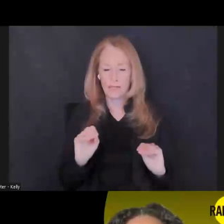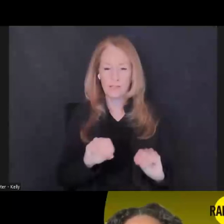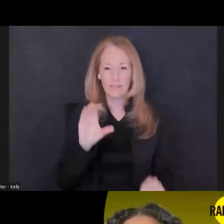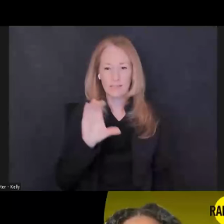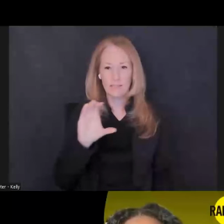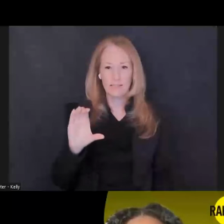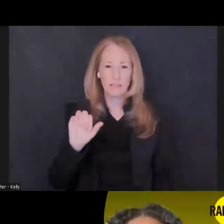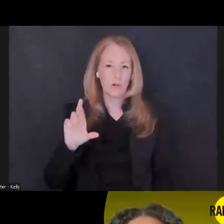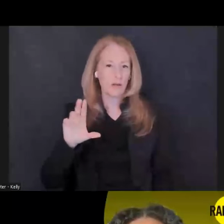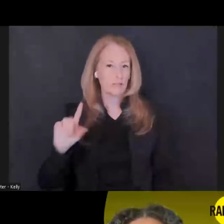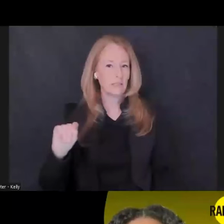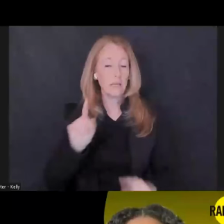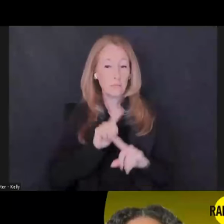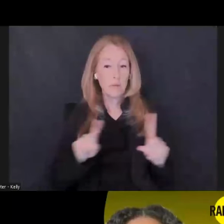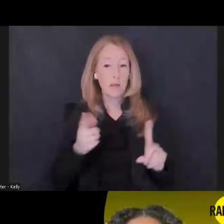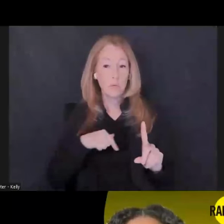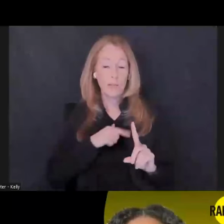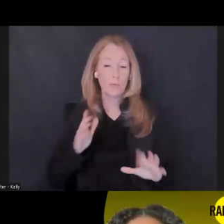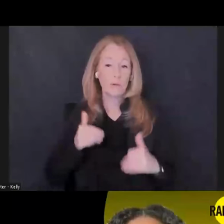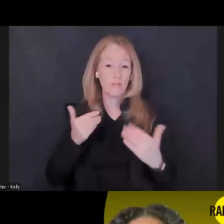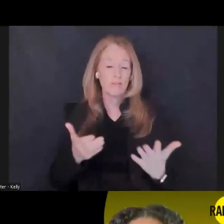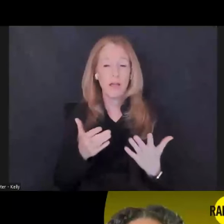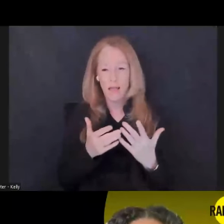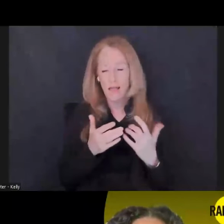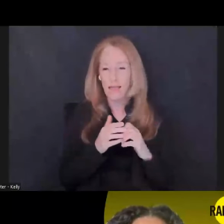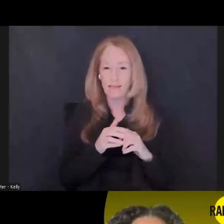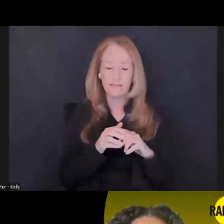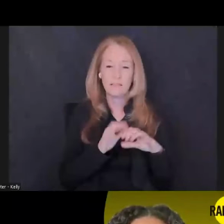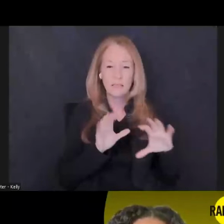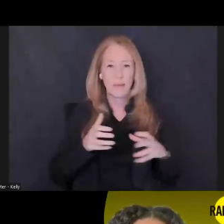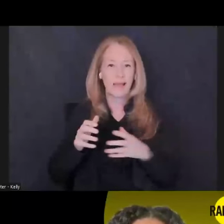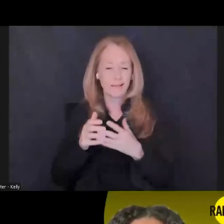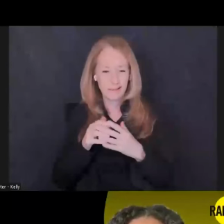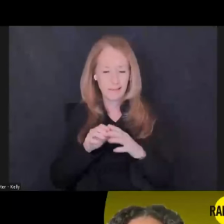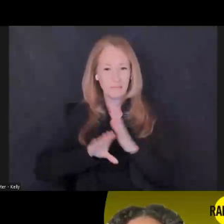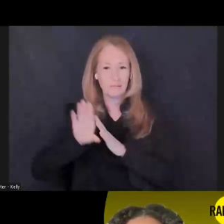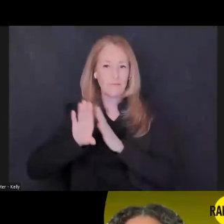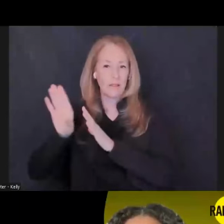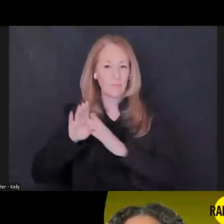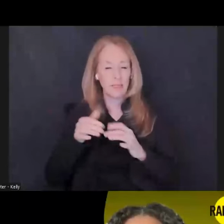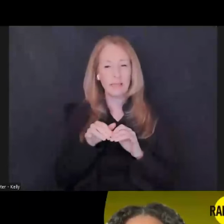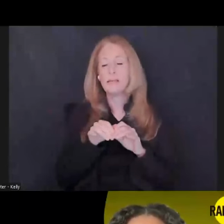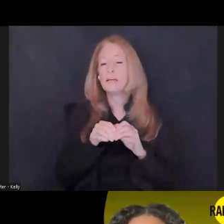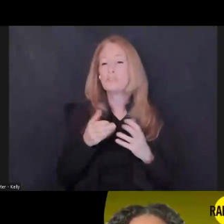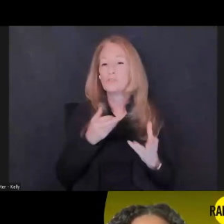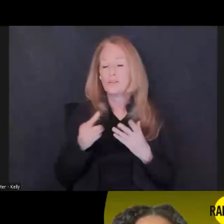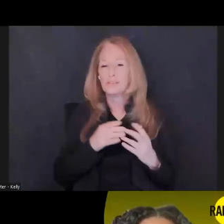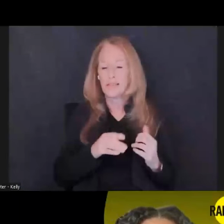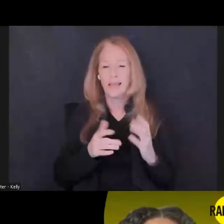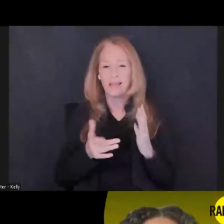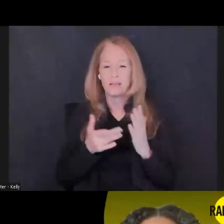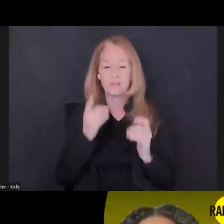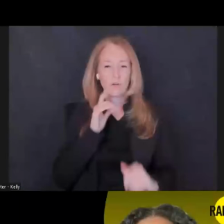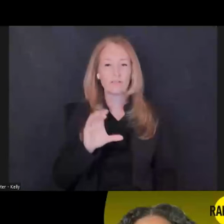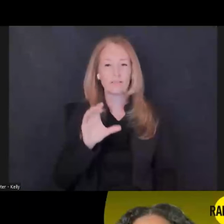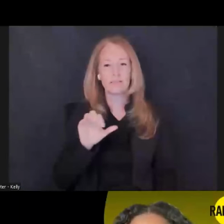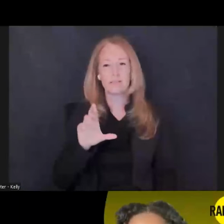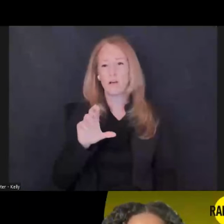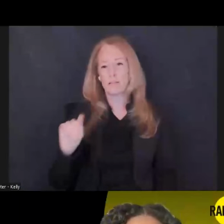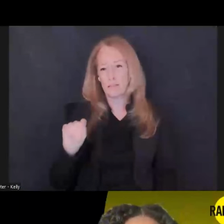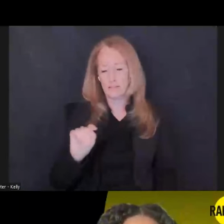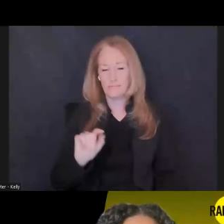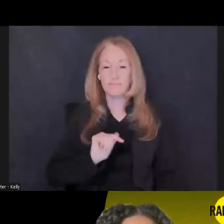CCRT. However, we provide capacity building services and technology for CCRTs, specifically in the area